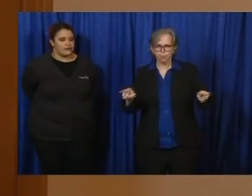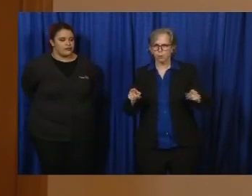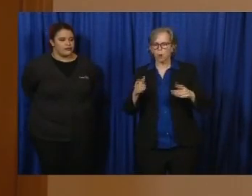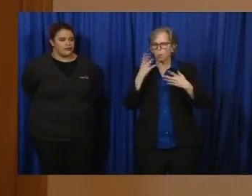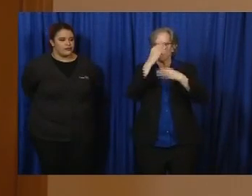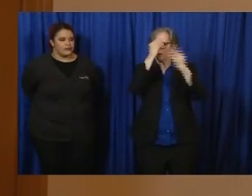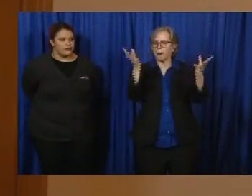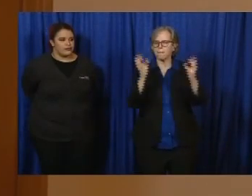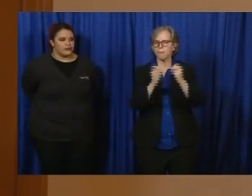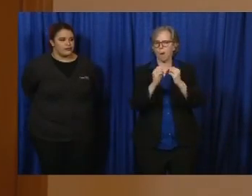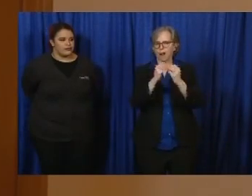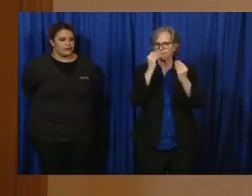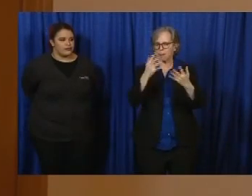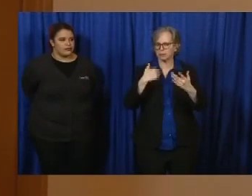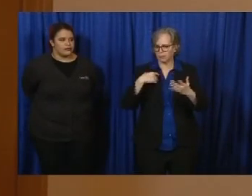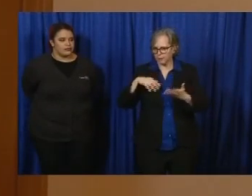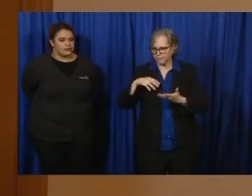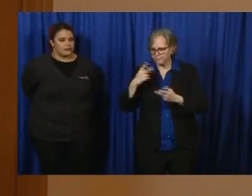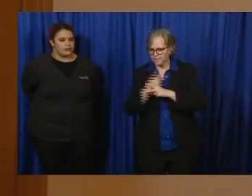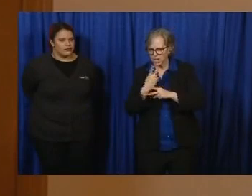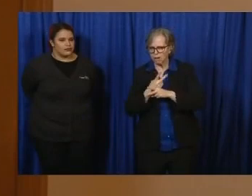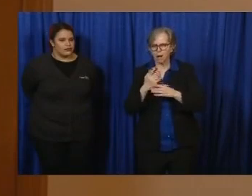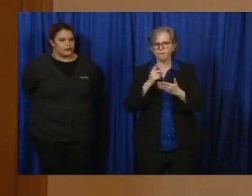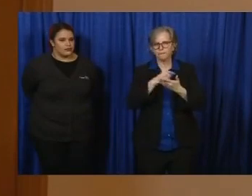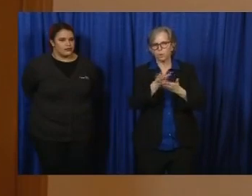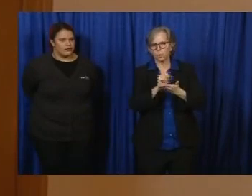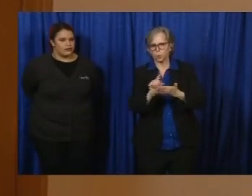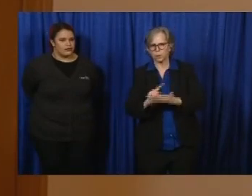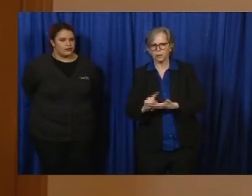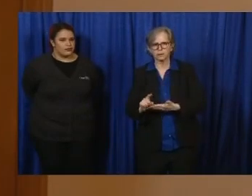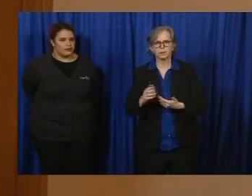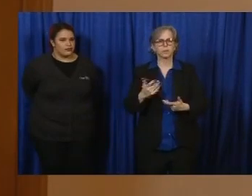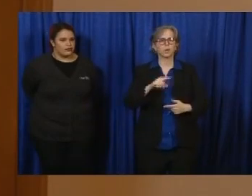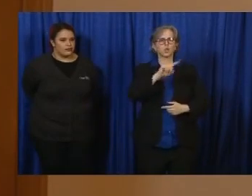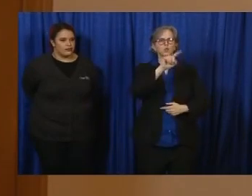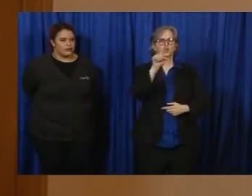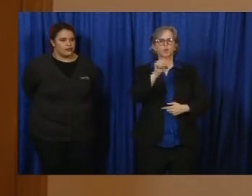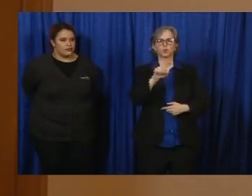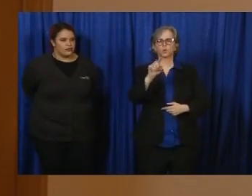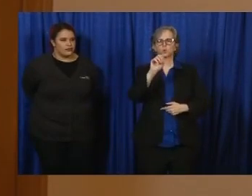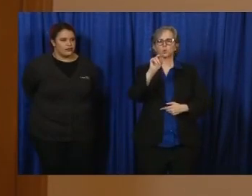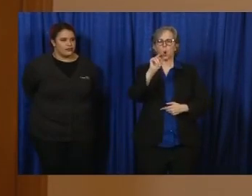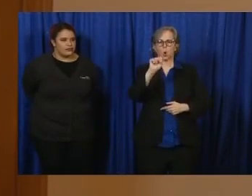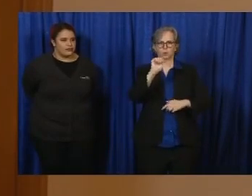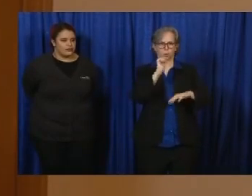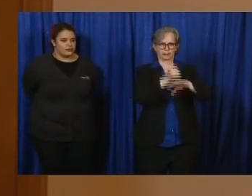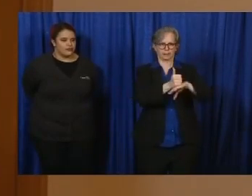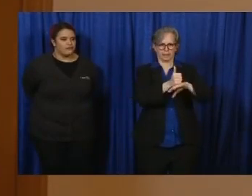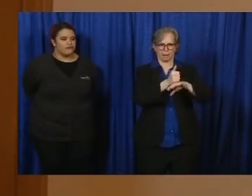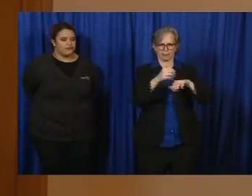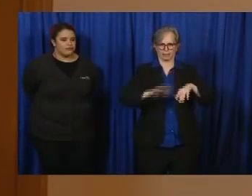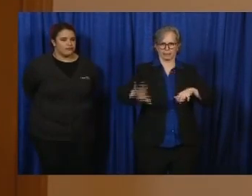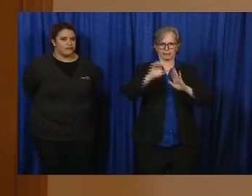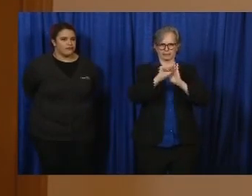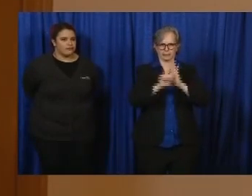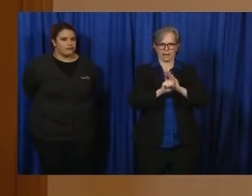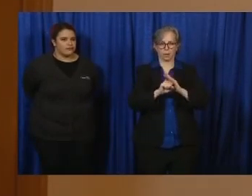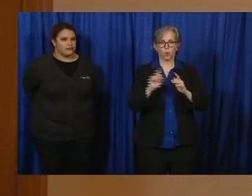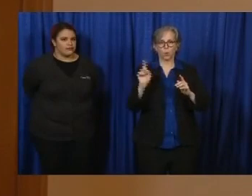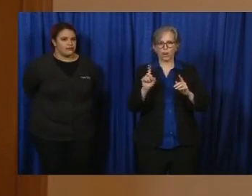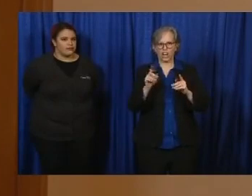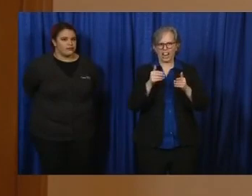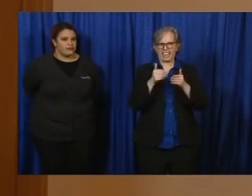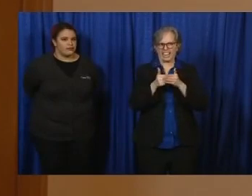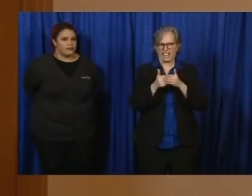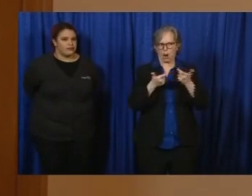we're sort of creating these zones in our state, we're doing that around the big cities. So it's Cleveland is going to